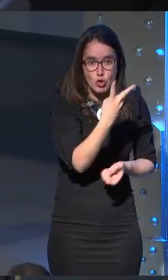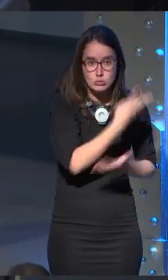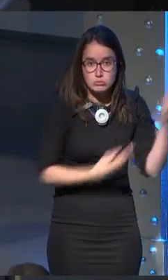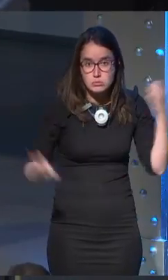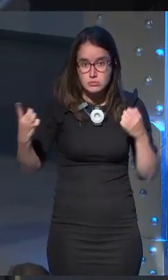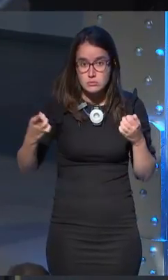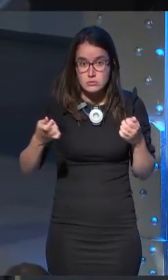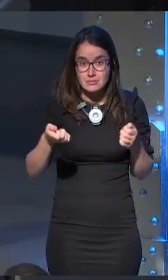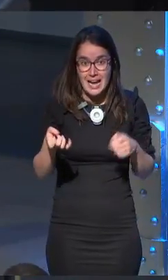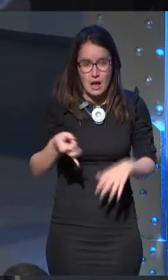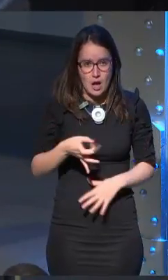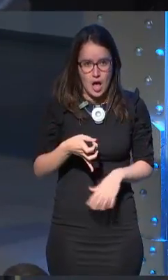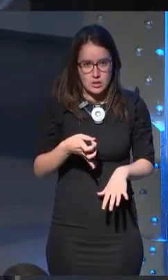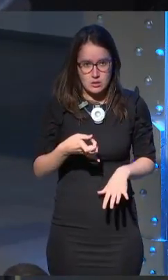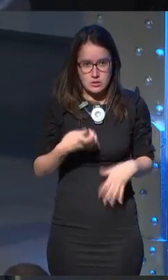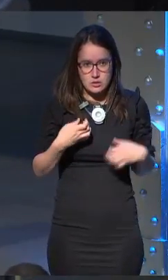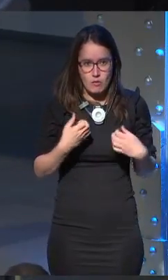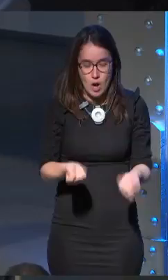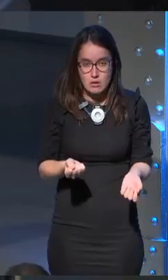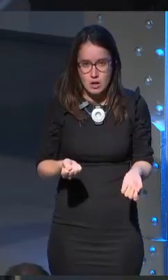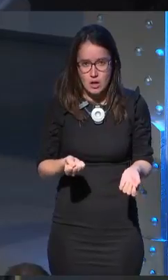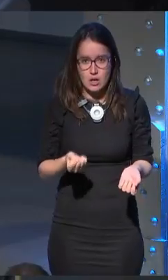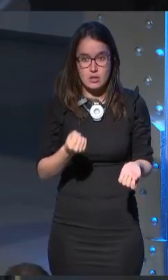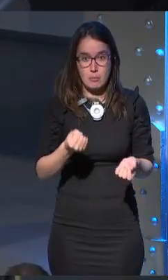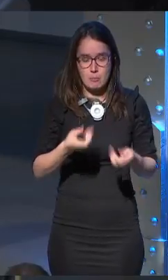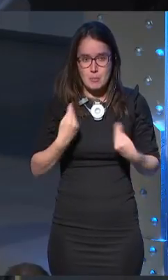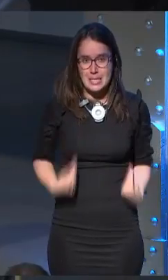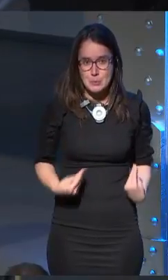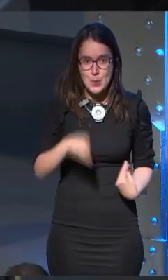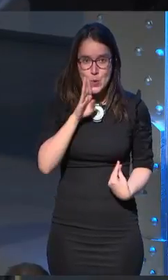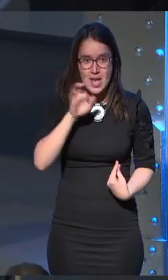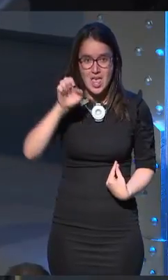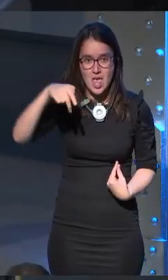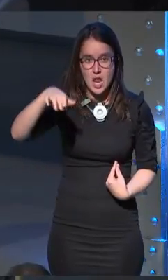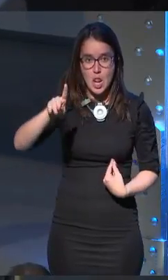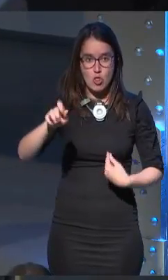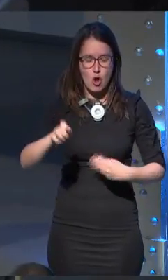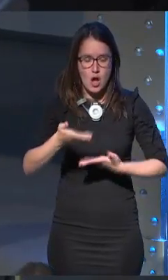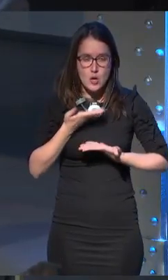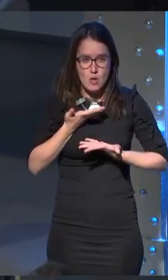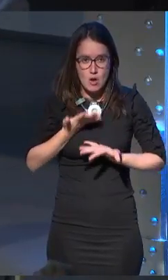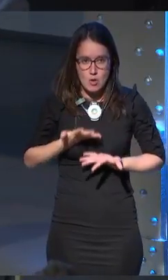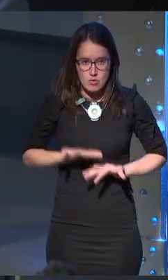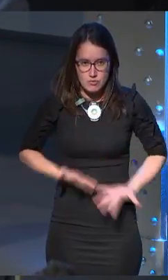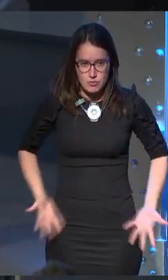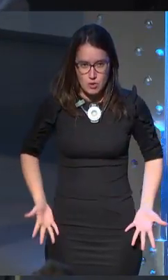gas. And dill gets rid of gas. You can look it up